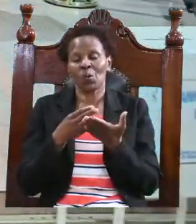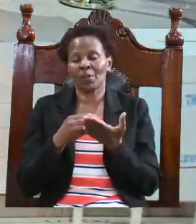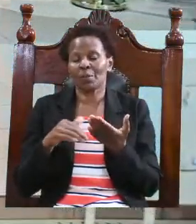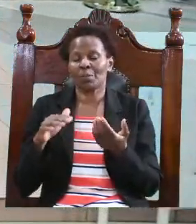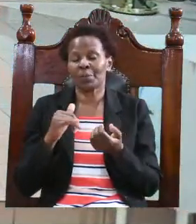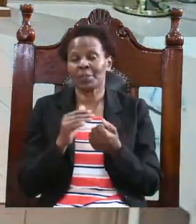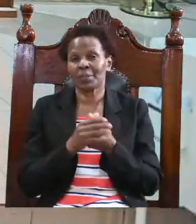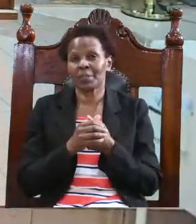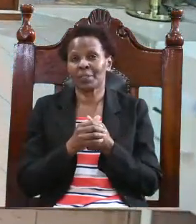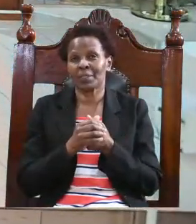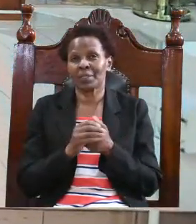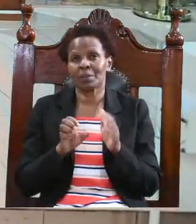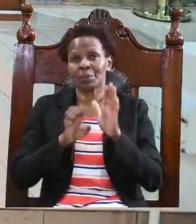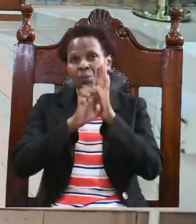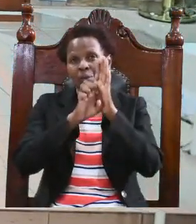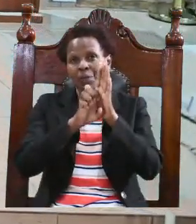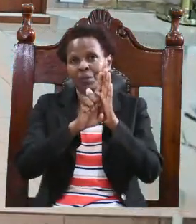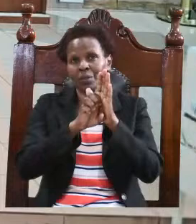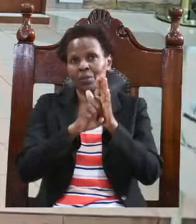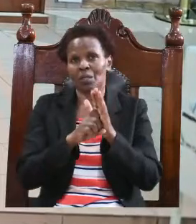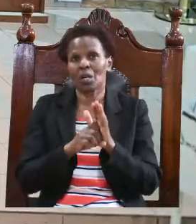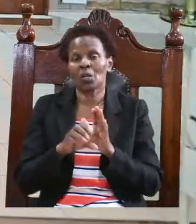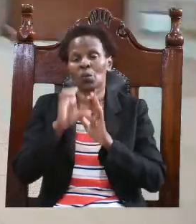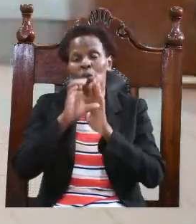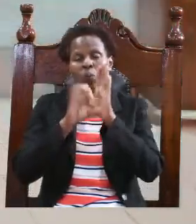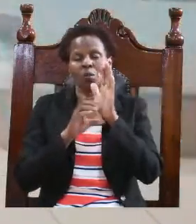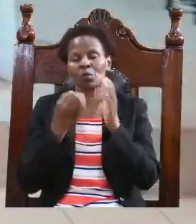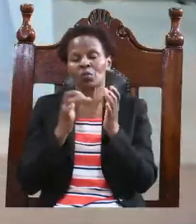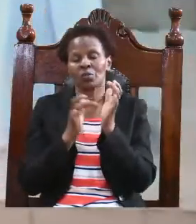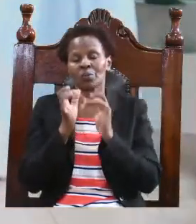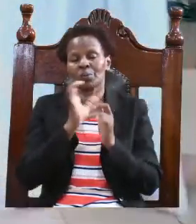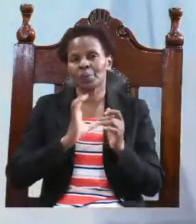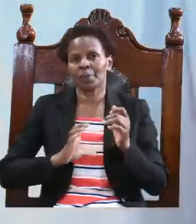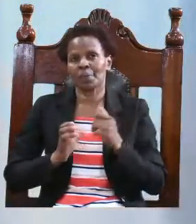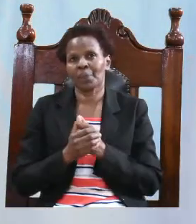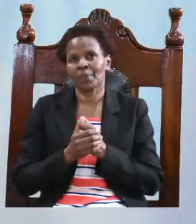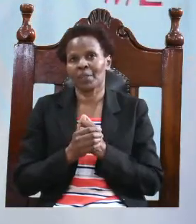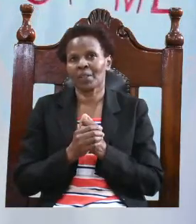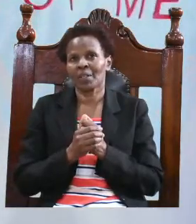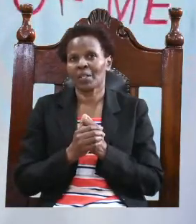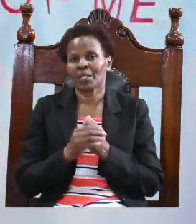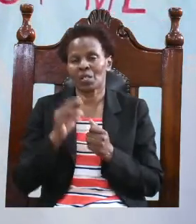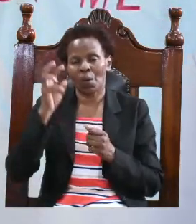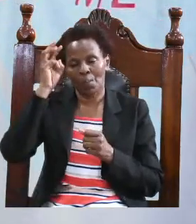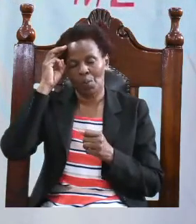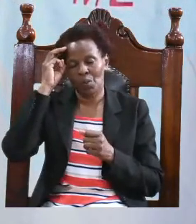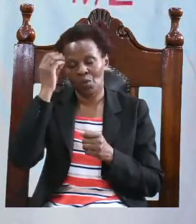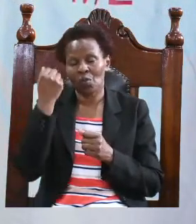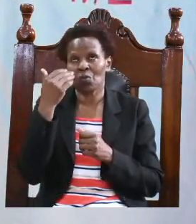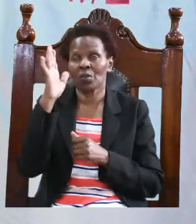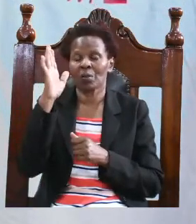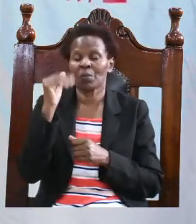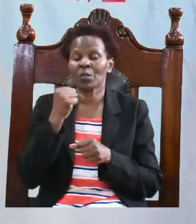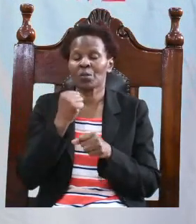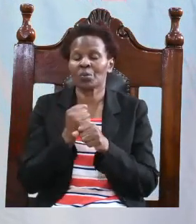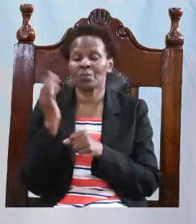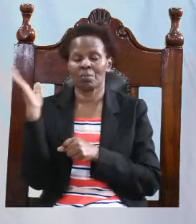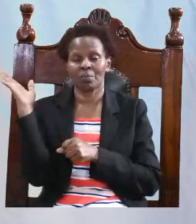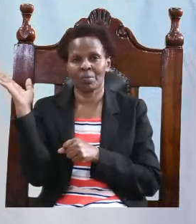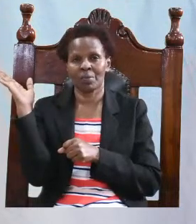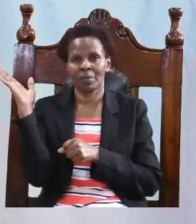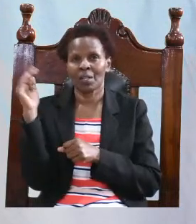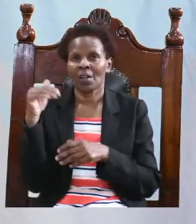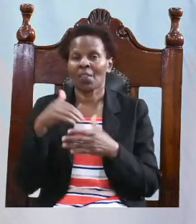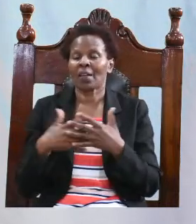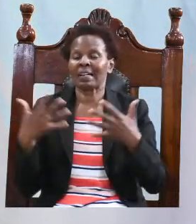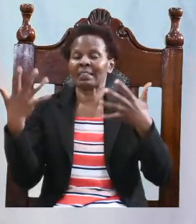Institution, example, and command of our Lord Jesus Christ, and as a memorial of him, we do this, who on